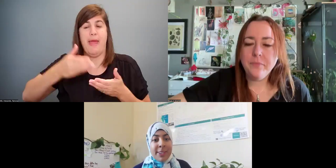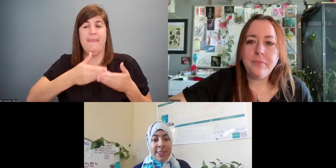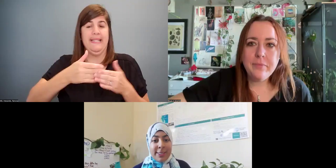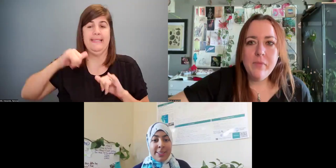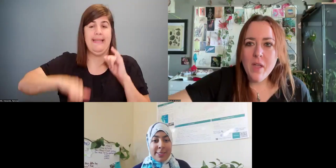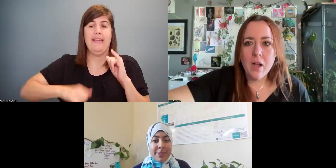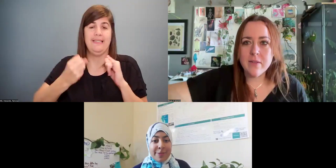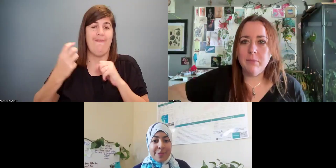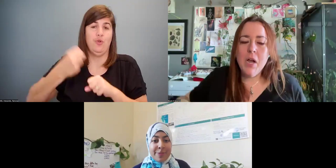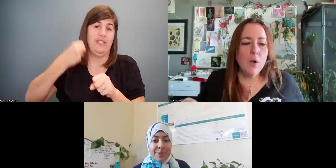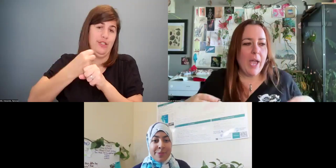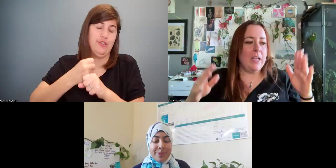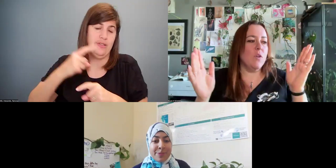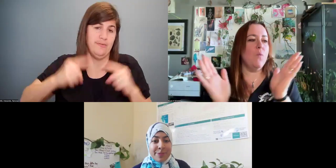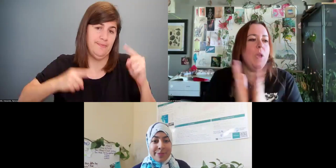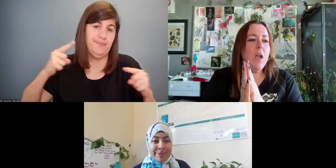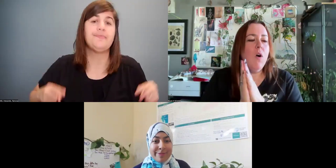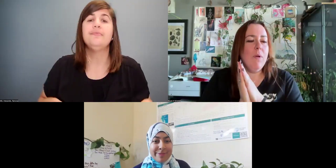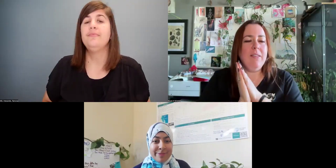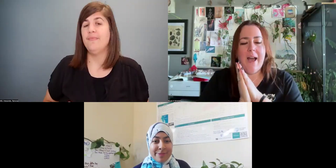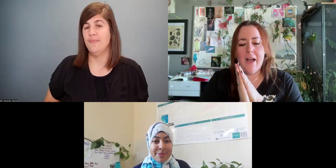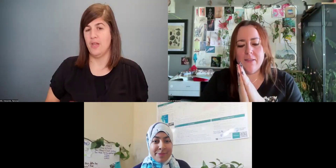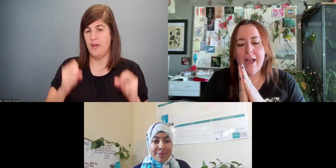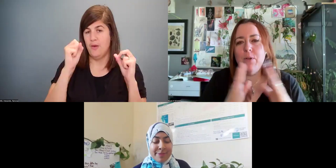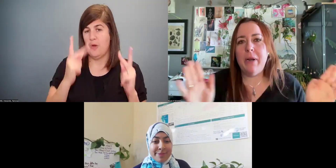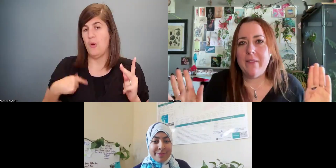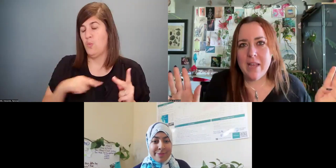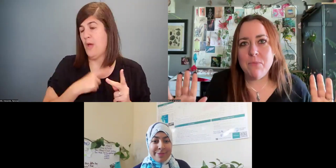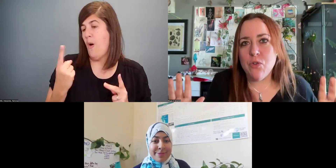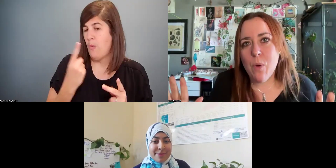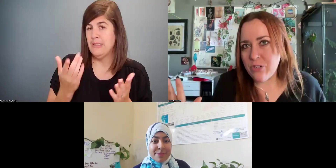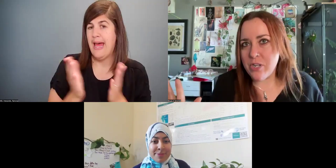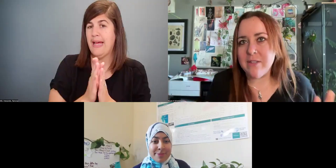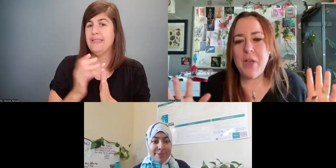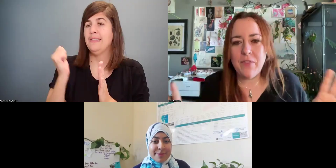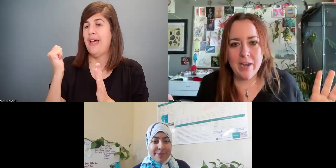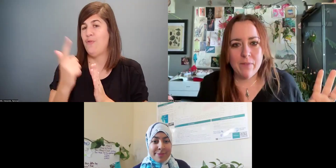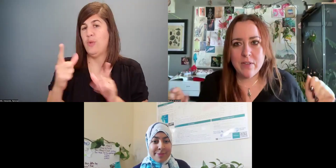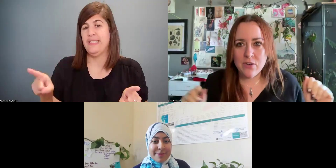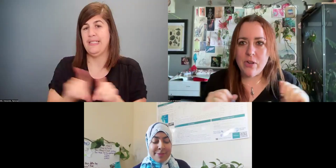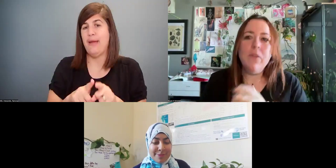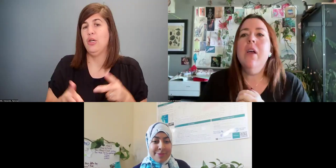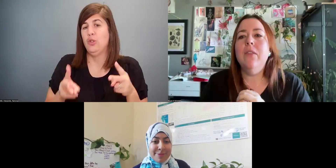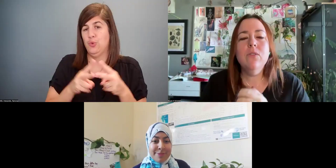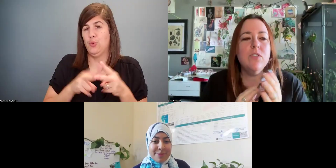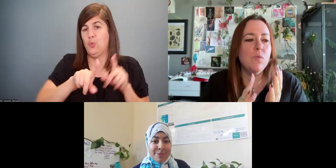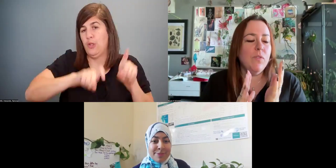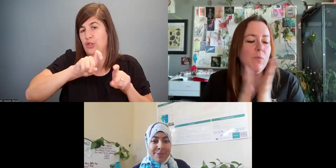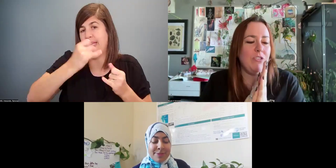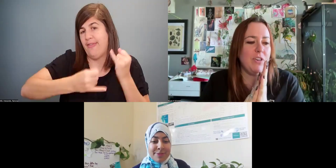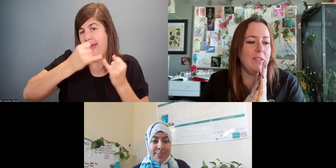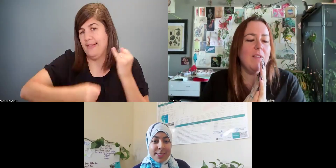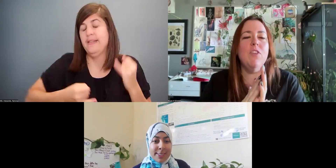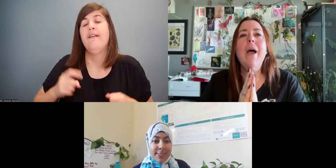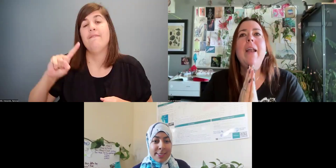years. Awesome. Okay, so we always ask everybody the same two questions at the end of every session. And the